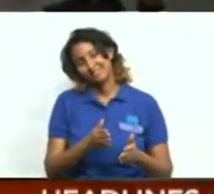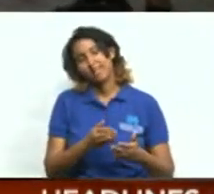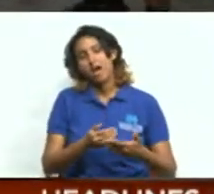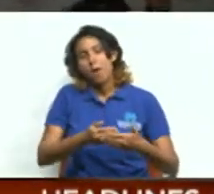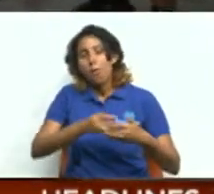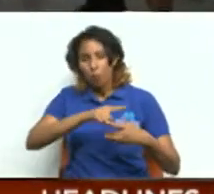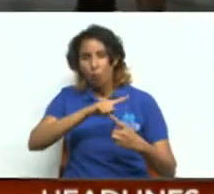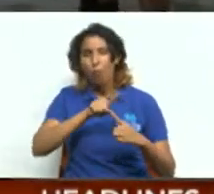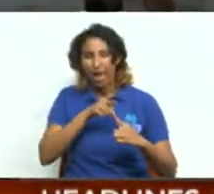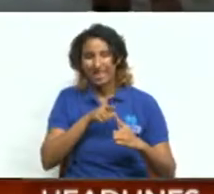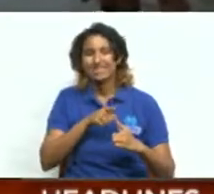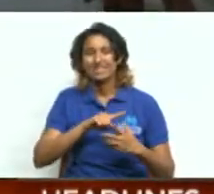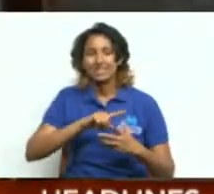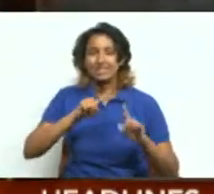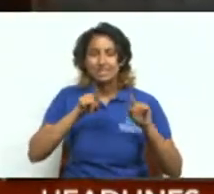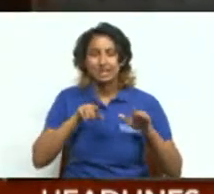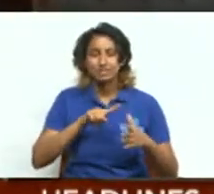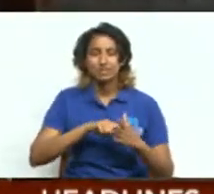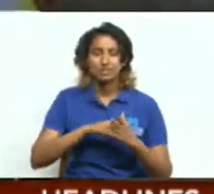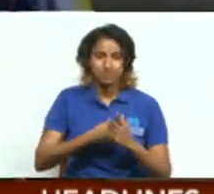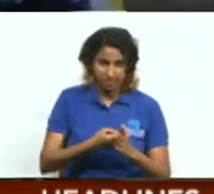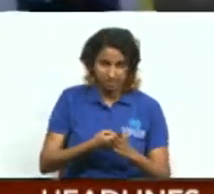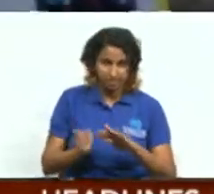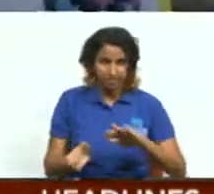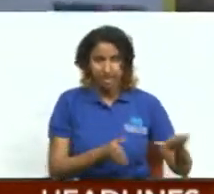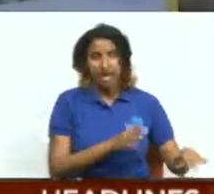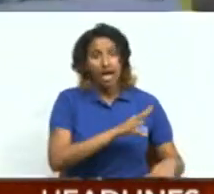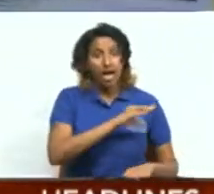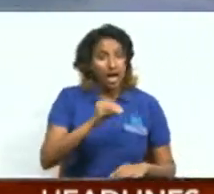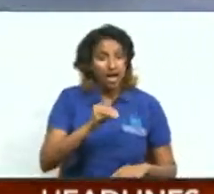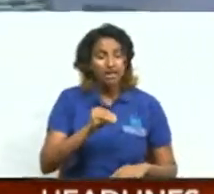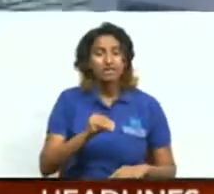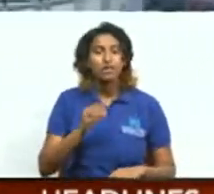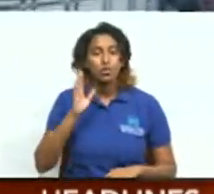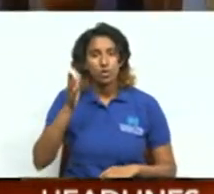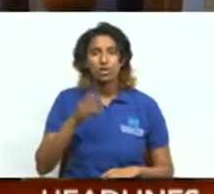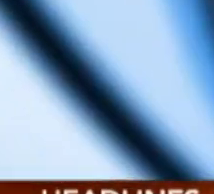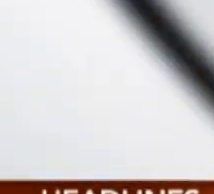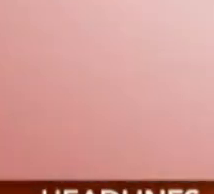to write the exam, Stewart says they will be accommodated at a later date.